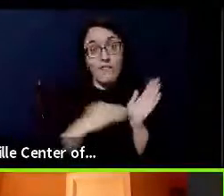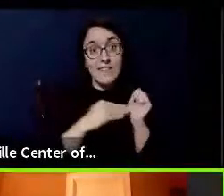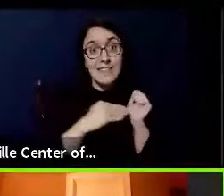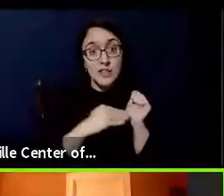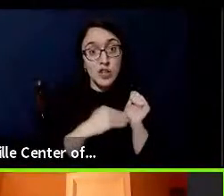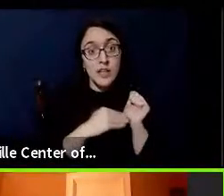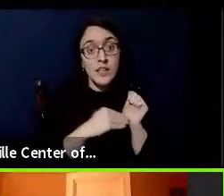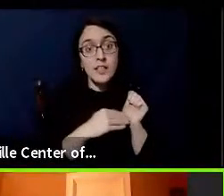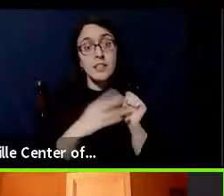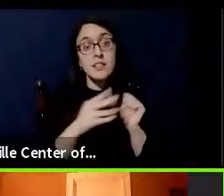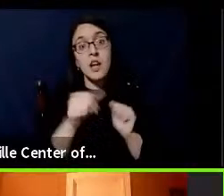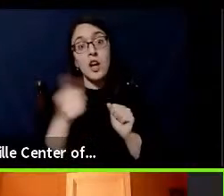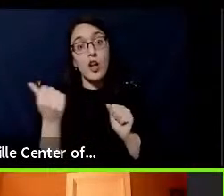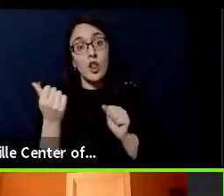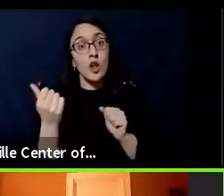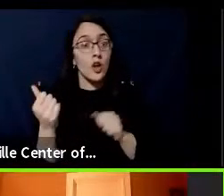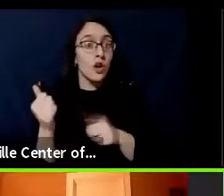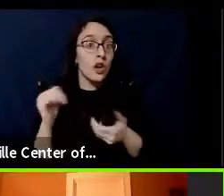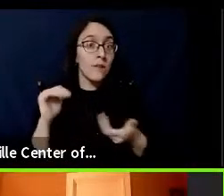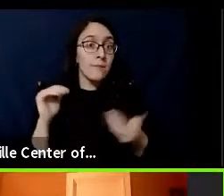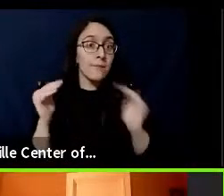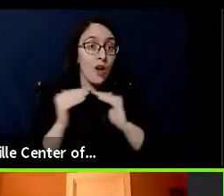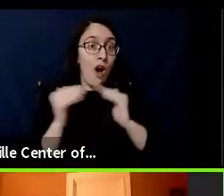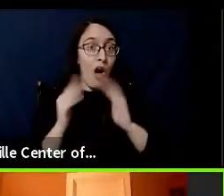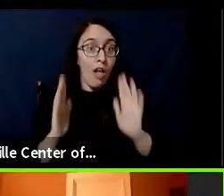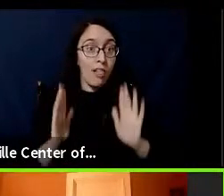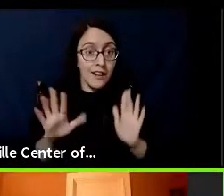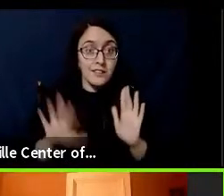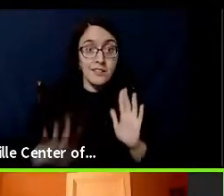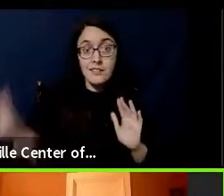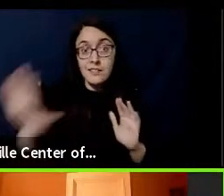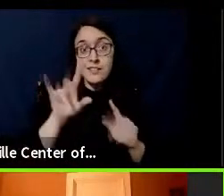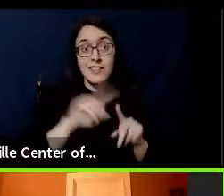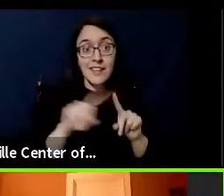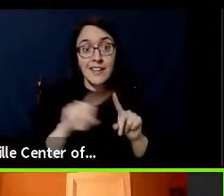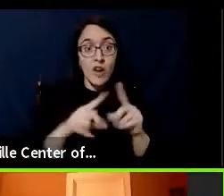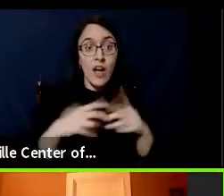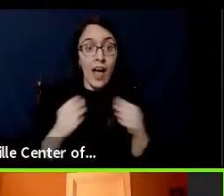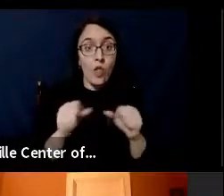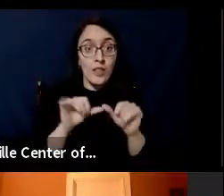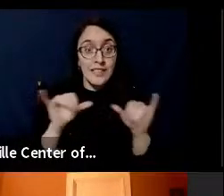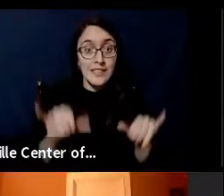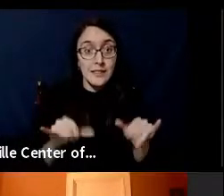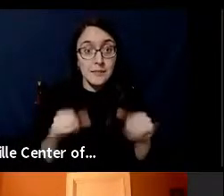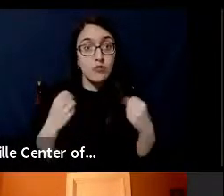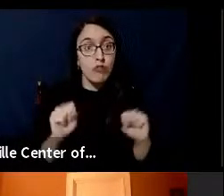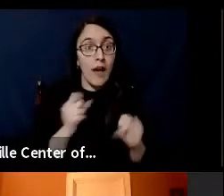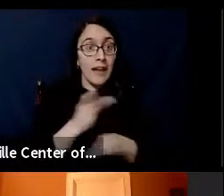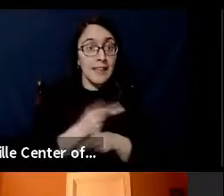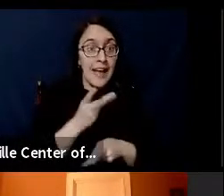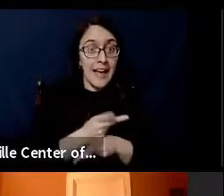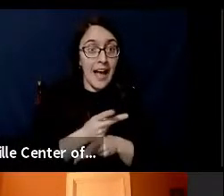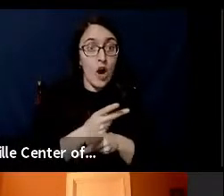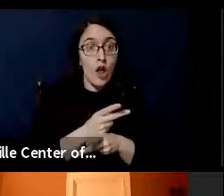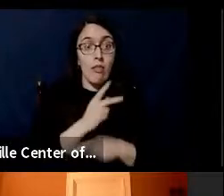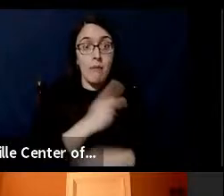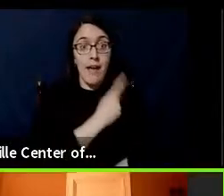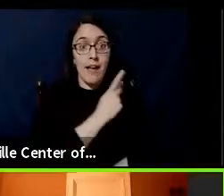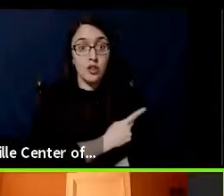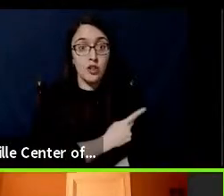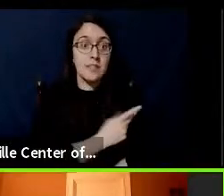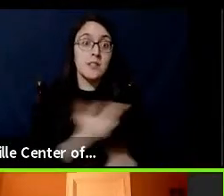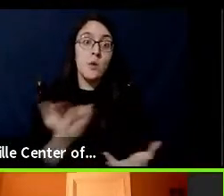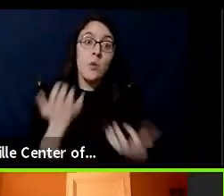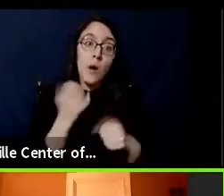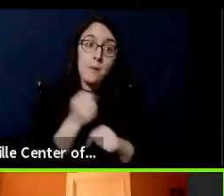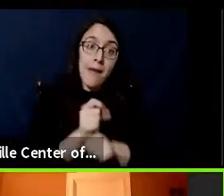and colleagues across the systems and making sure that we can take care of the patients. We obviously do want to make sure